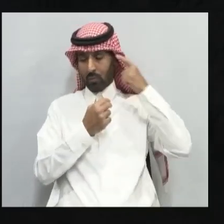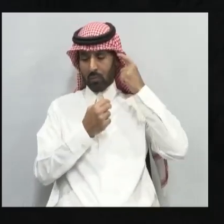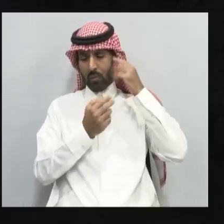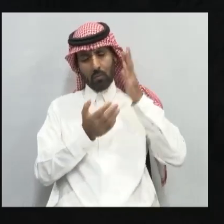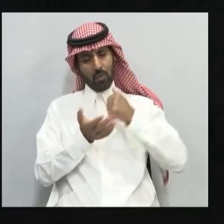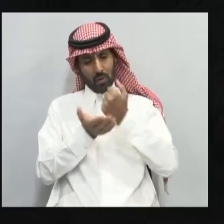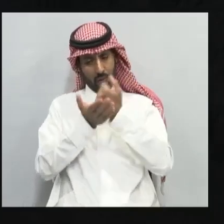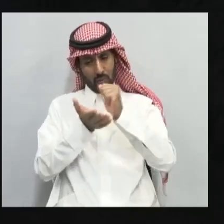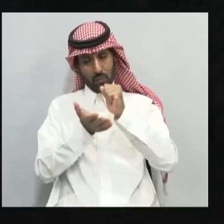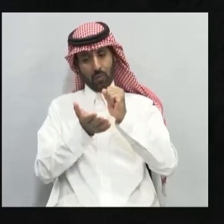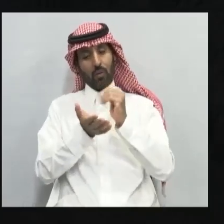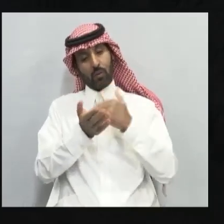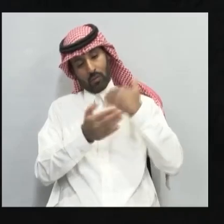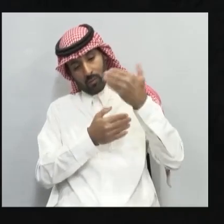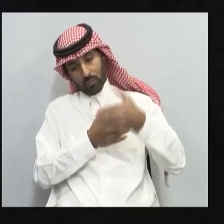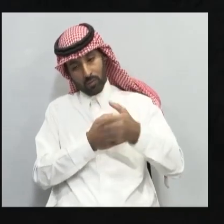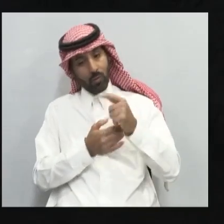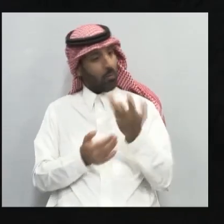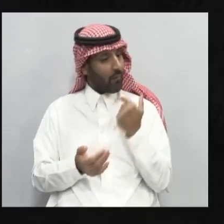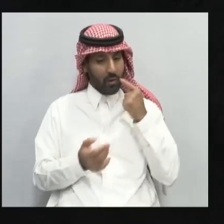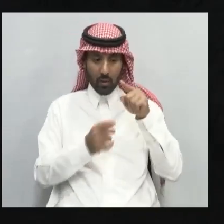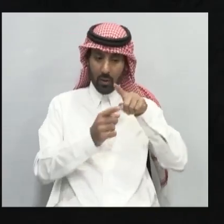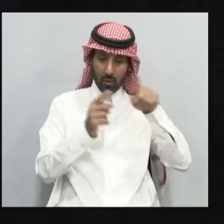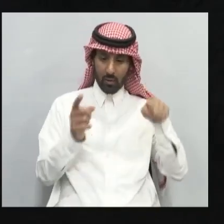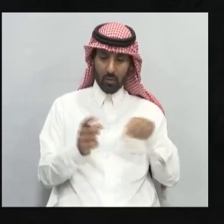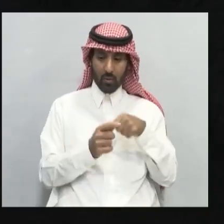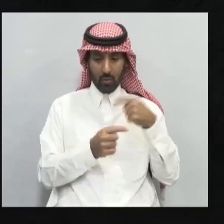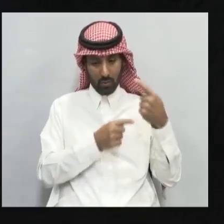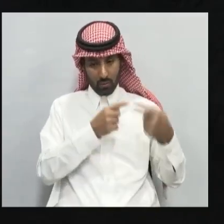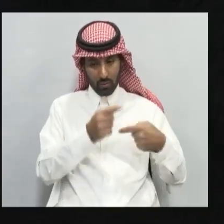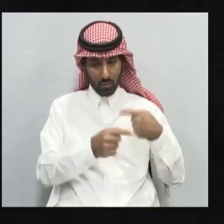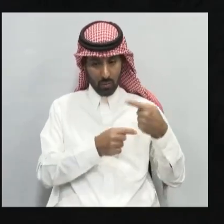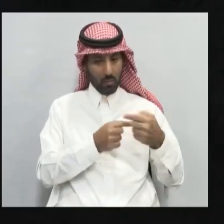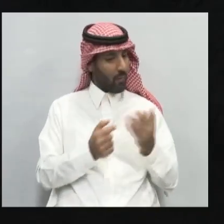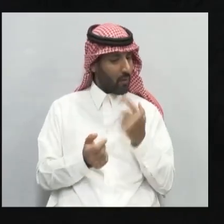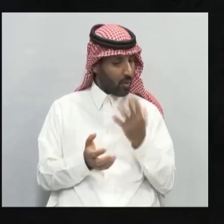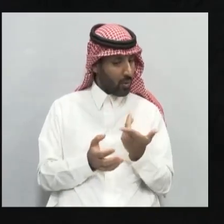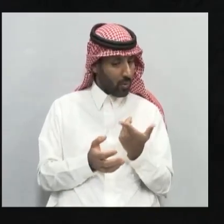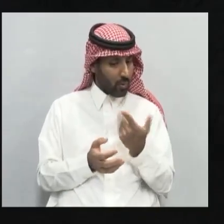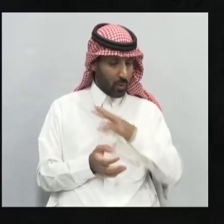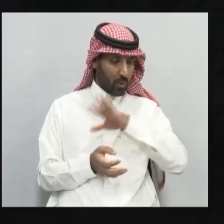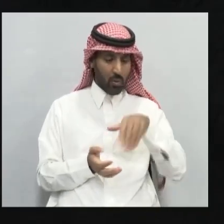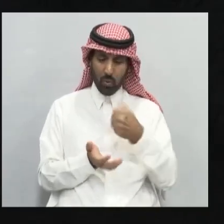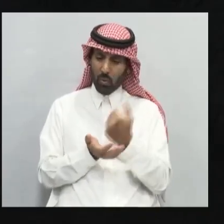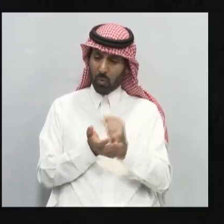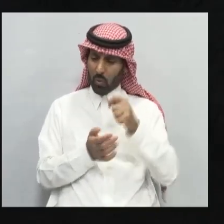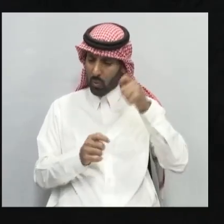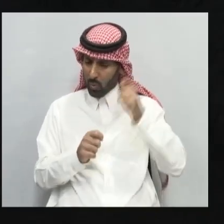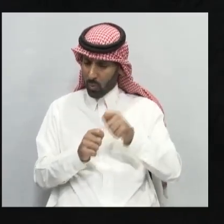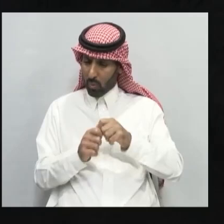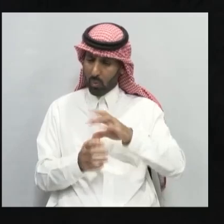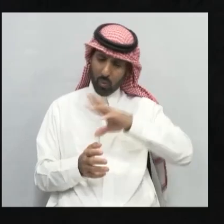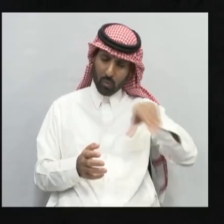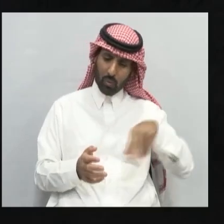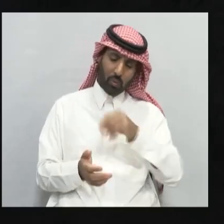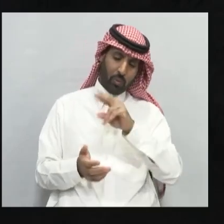will cancel them. Then we will come back to the present time and we will imagine we will cancel all types of this